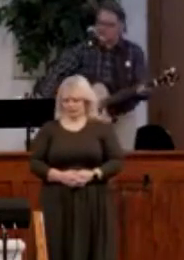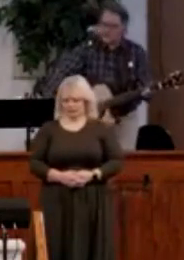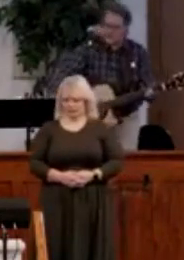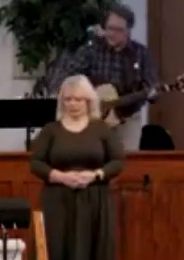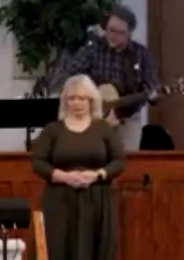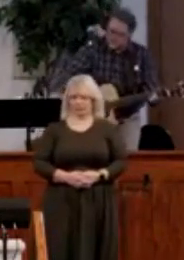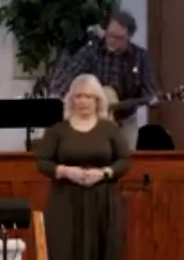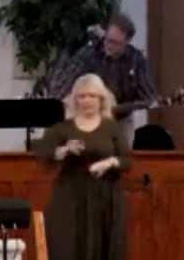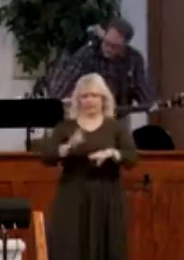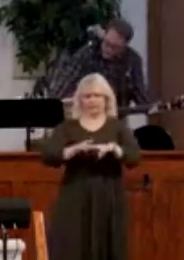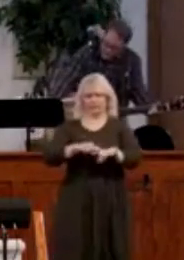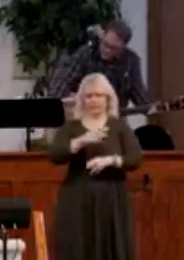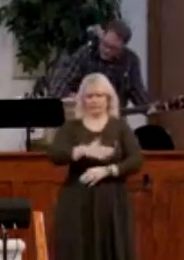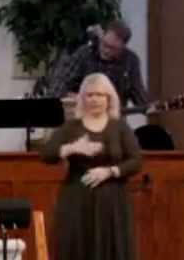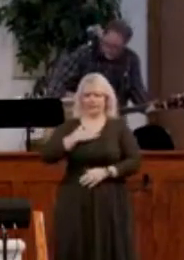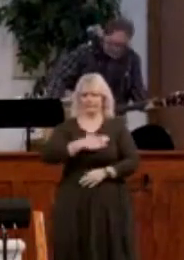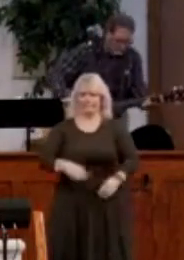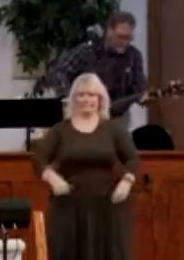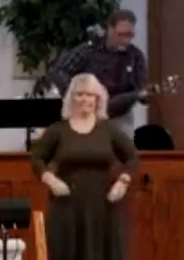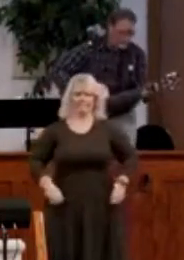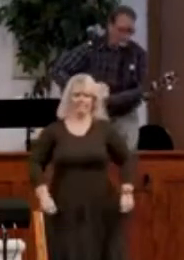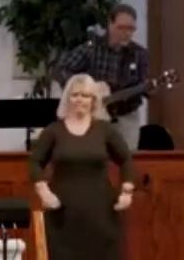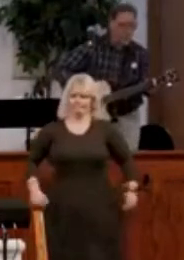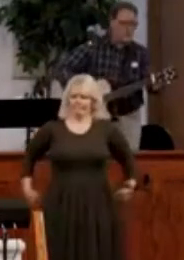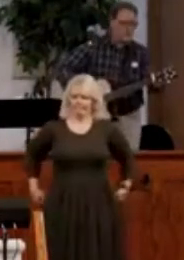God. All right, you may be seated.